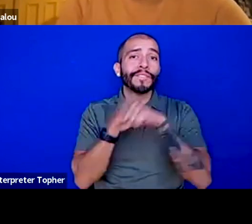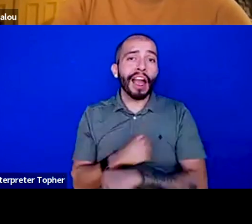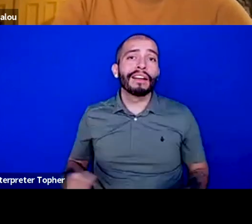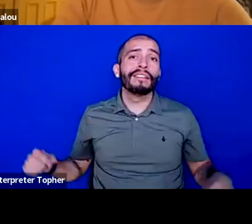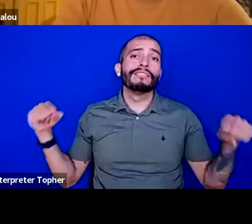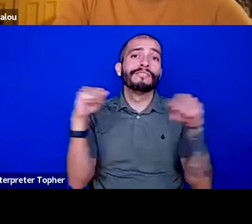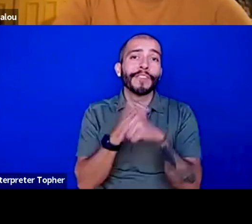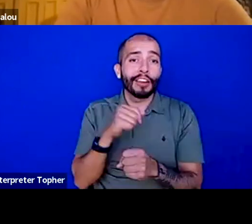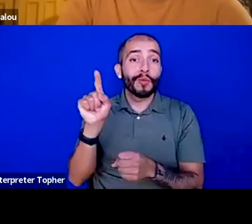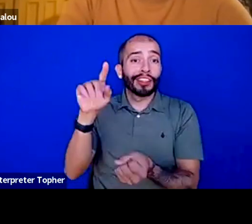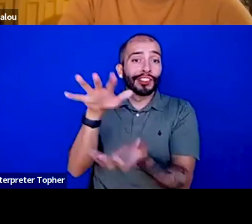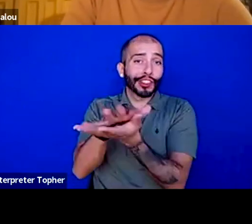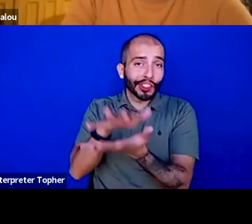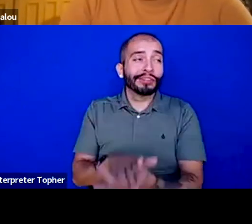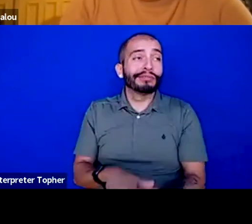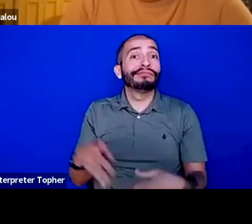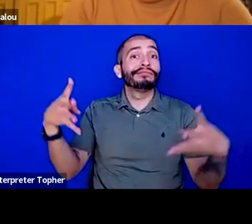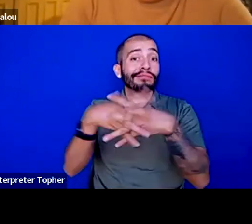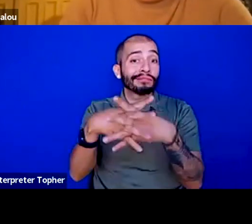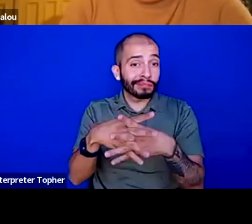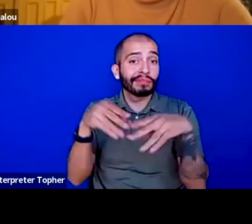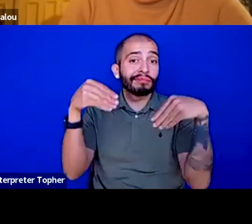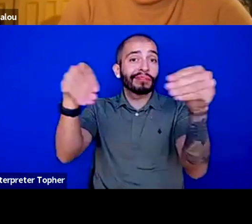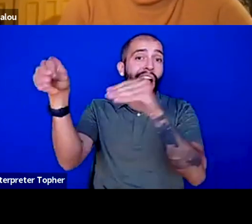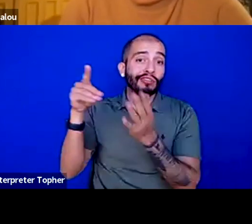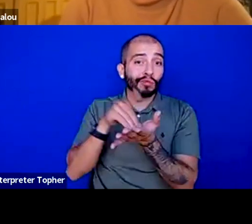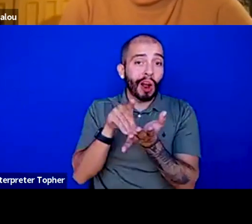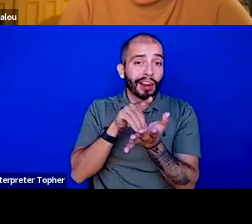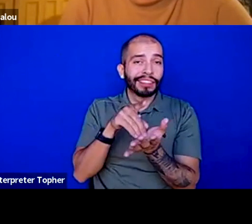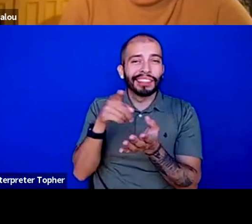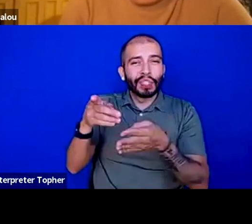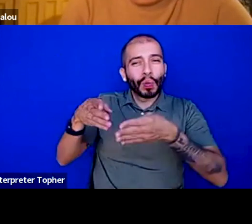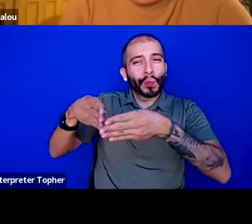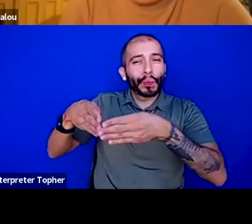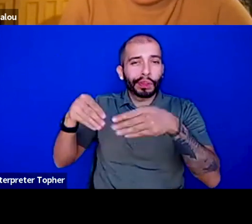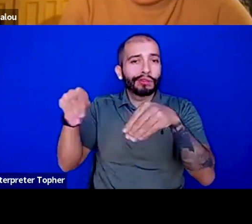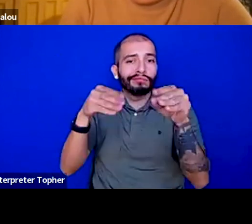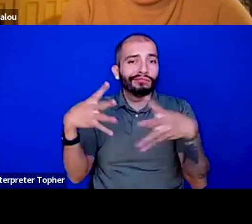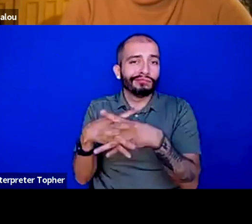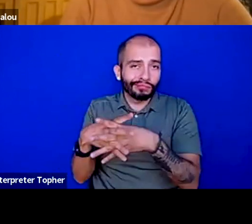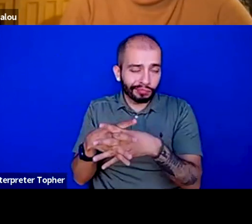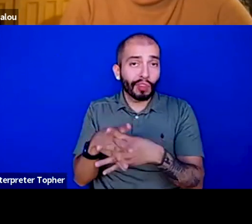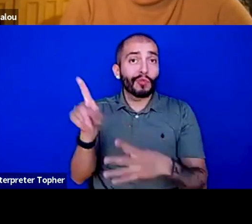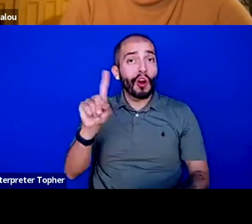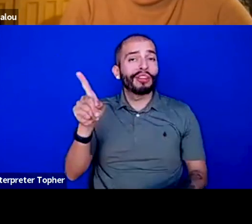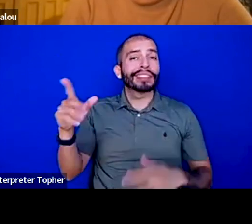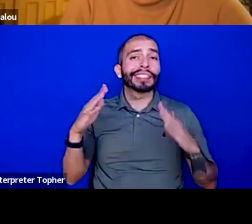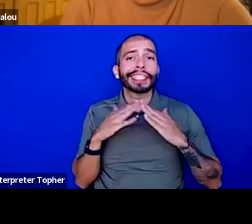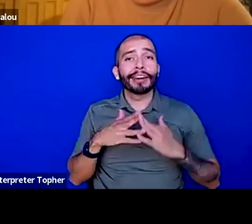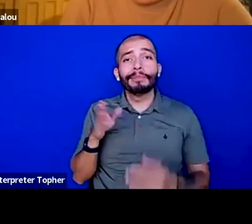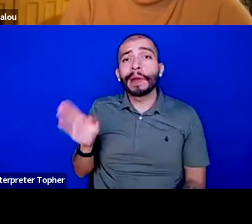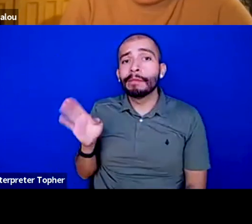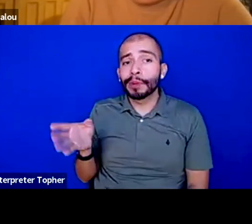on the corner in the city of Baltimore. His introduction to surveillance happened at